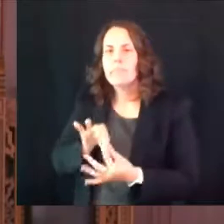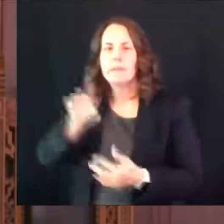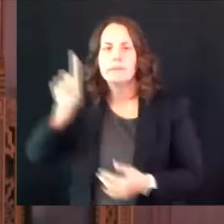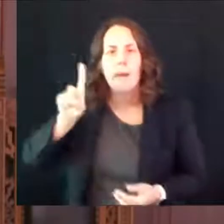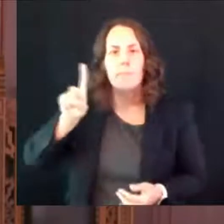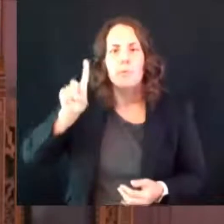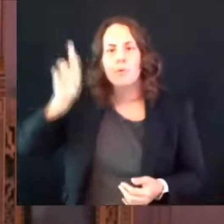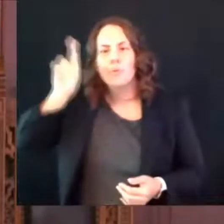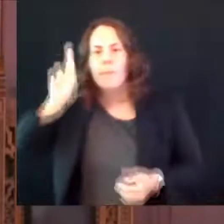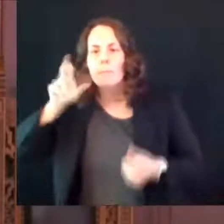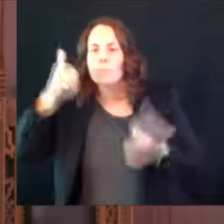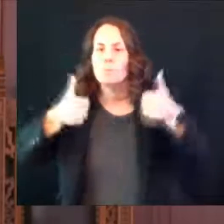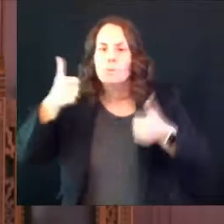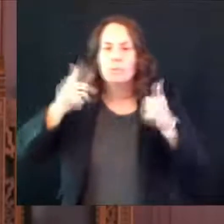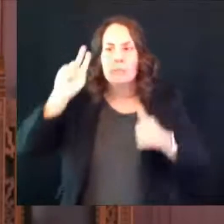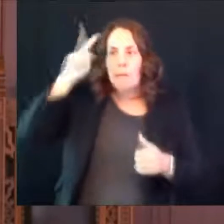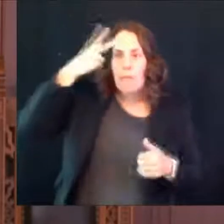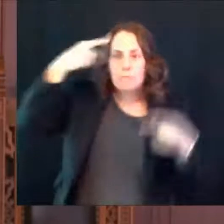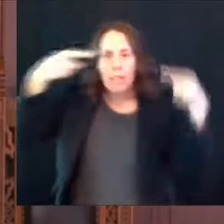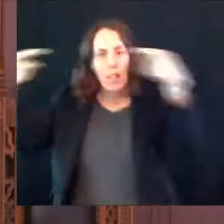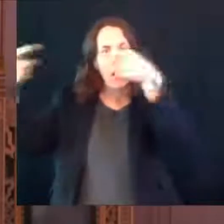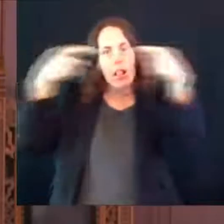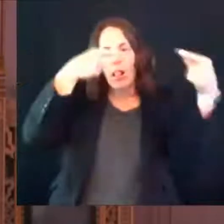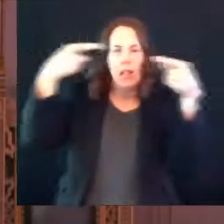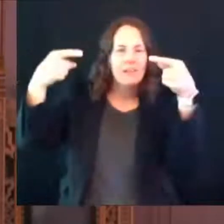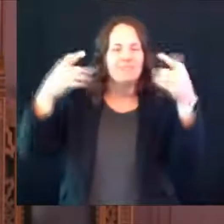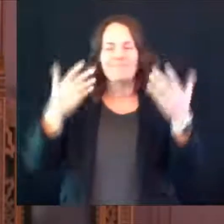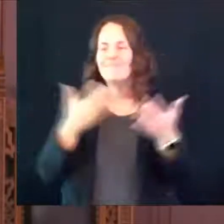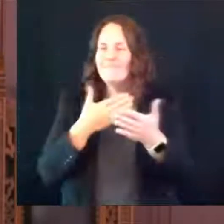providing leadership with this